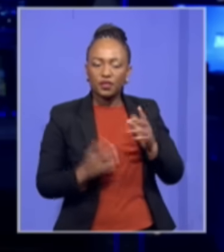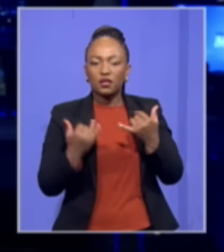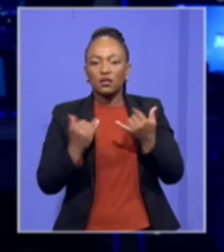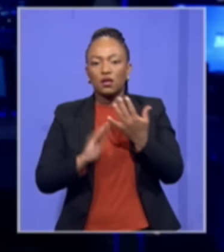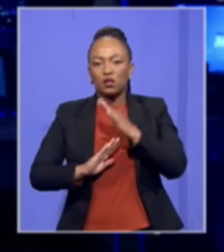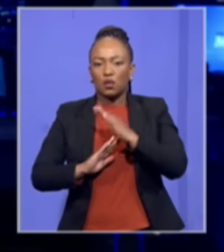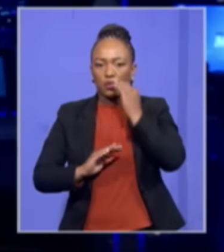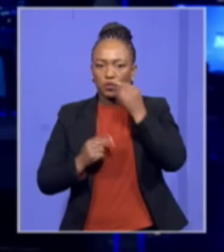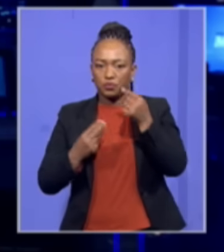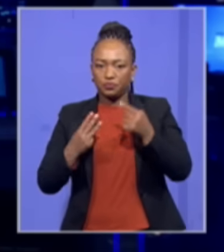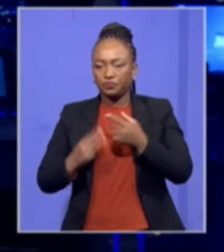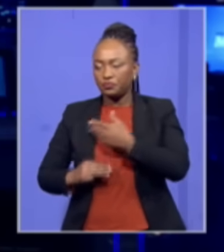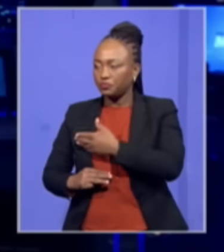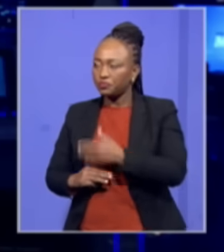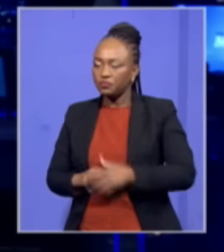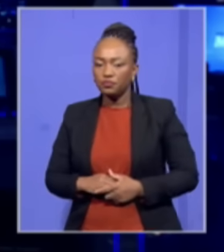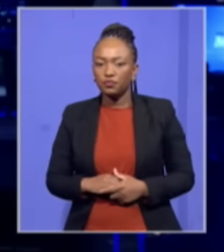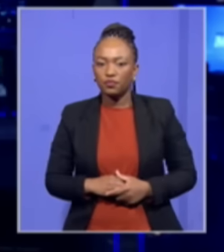tsa tsona.